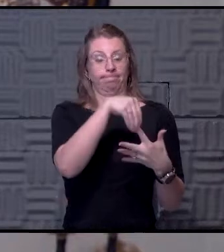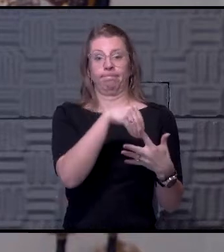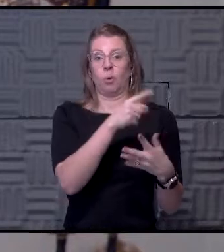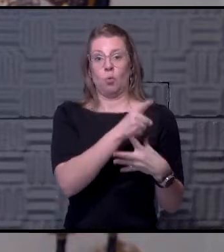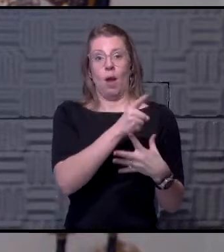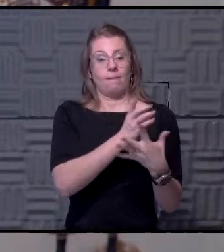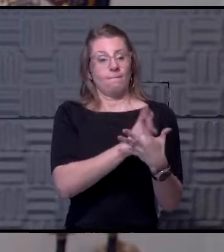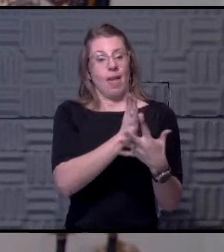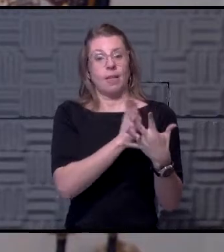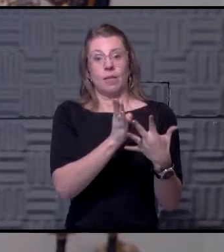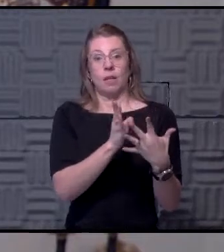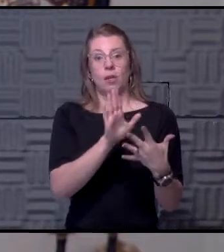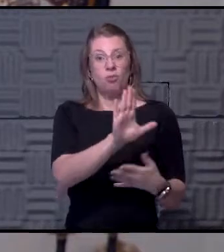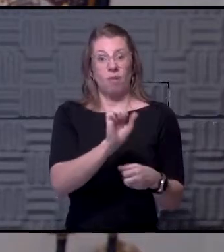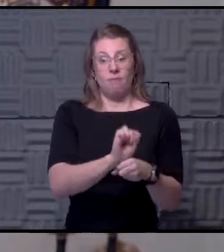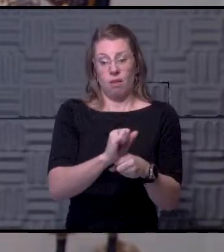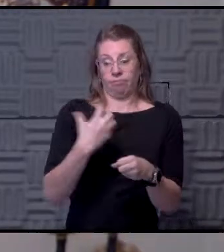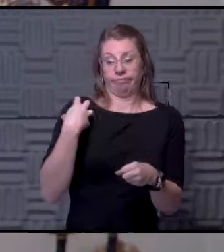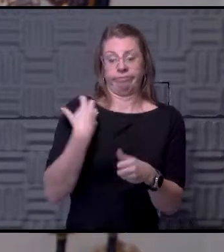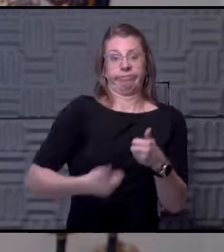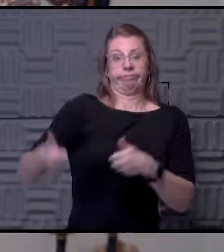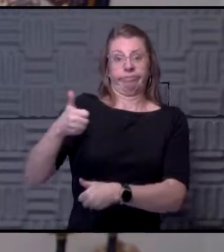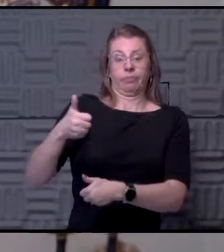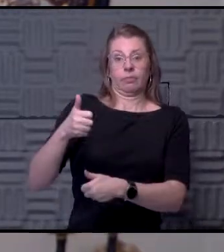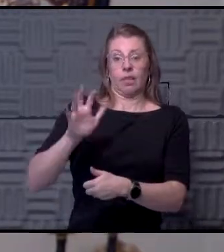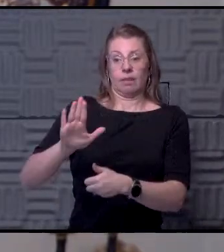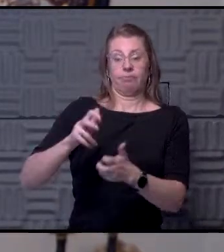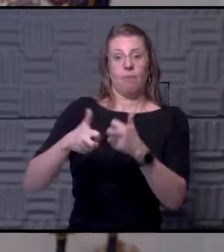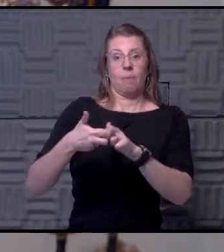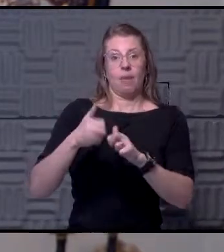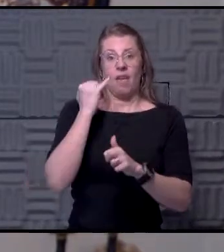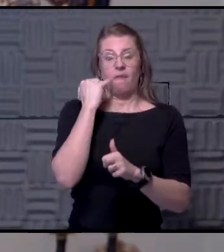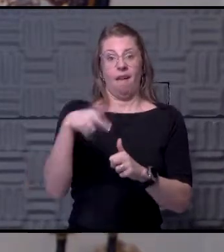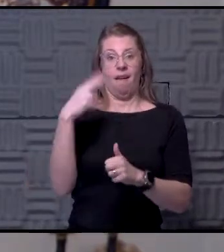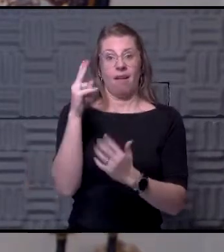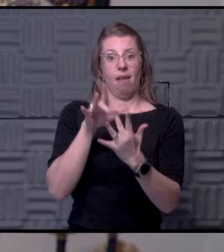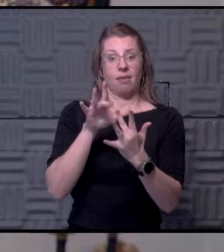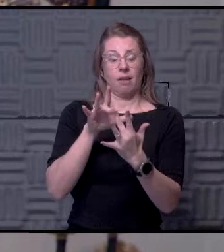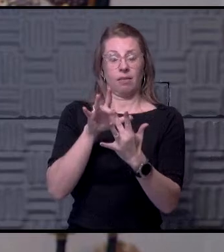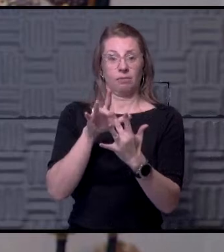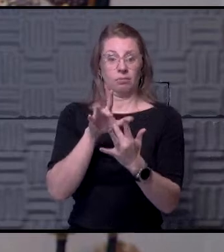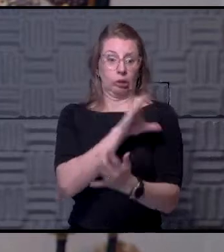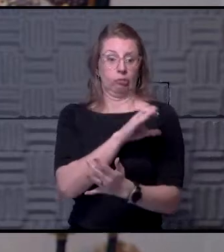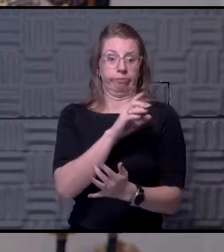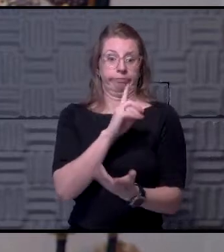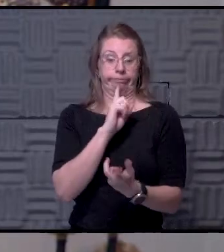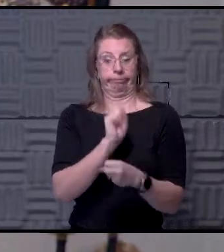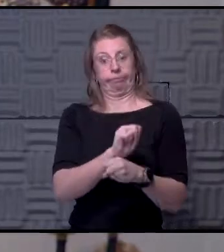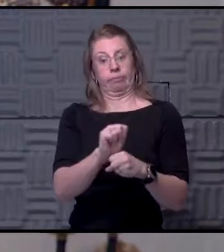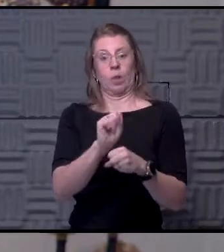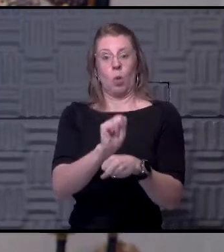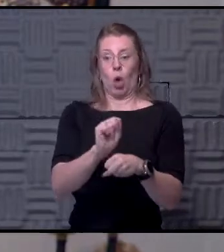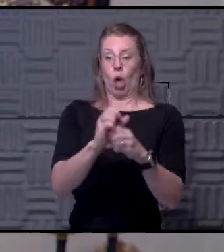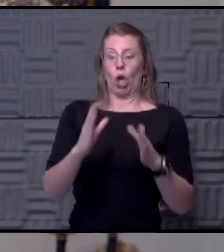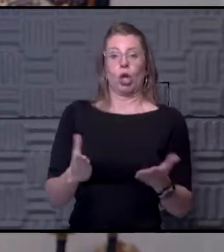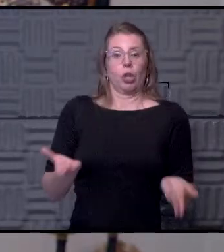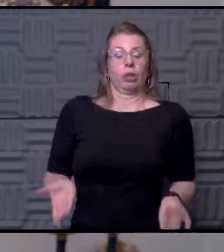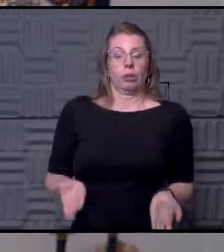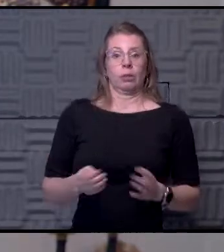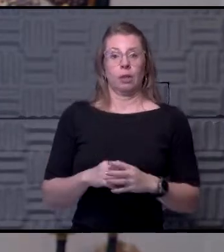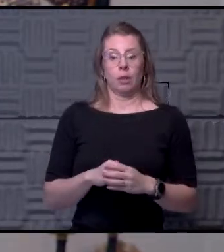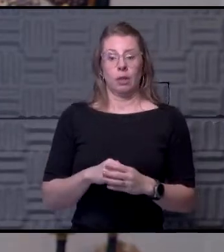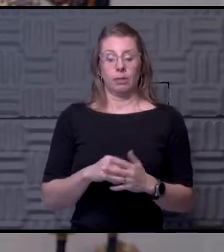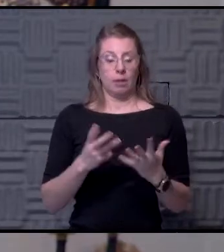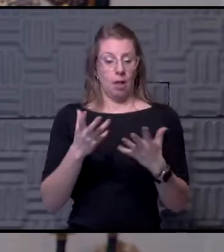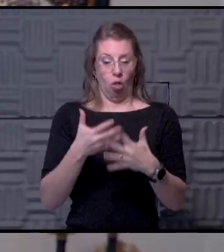if it's your employer's problem. If you're a high contact critical worker, that's your employer's problem. So this guy was essentially cut